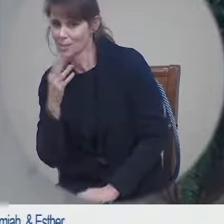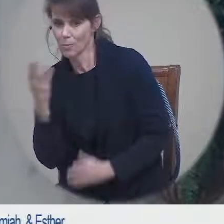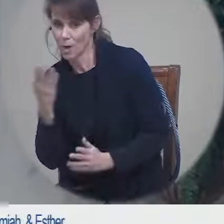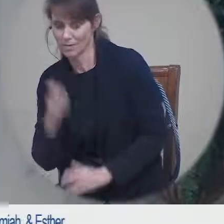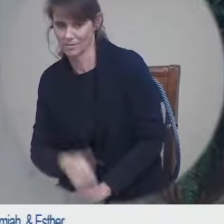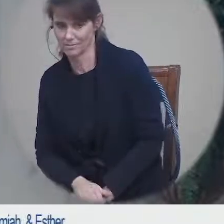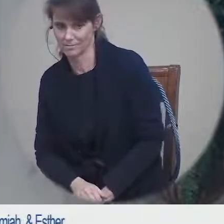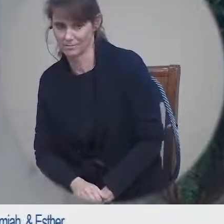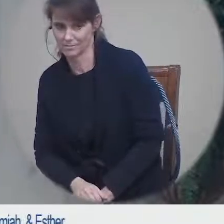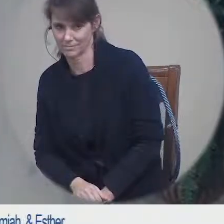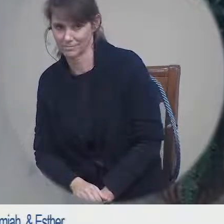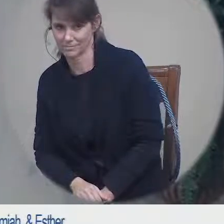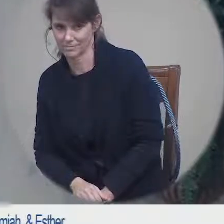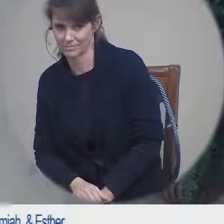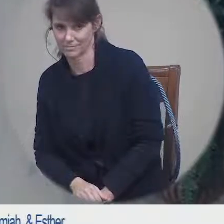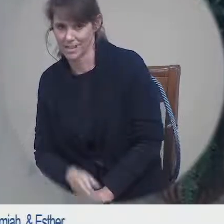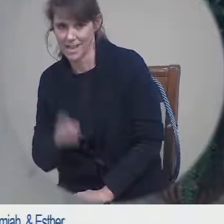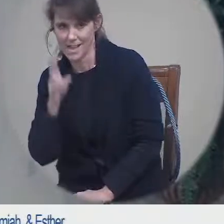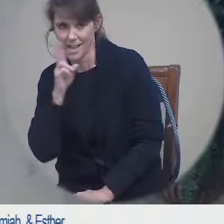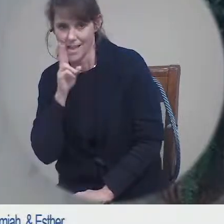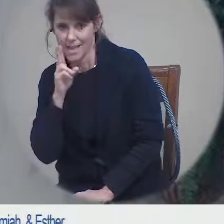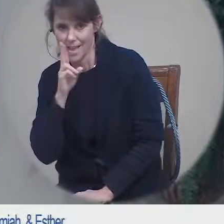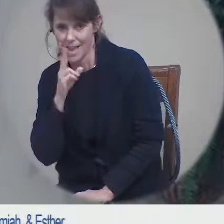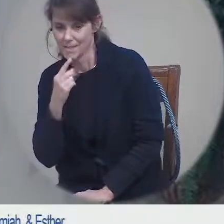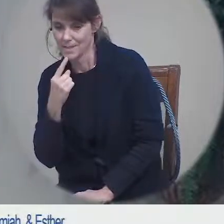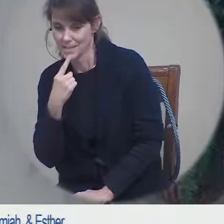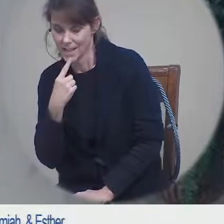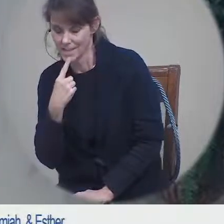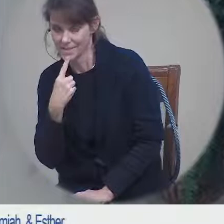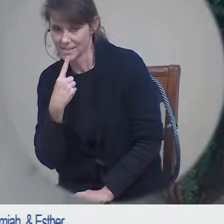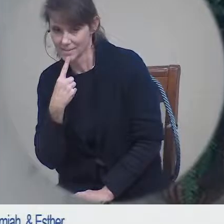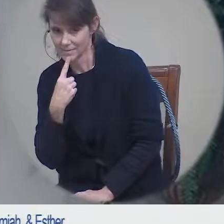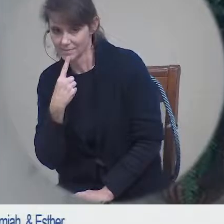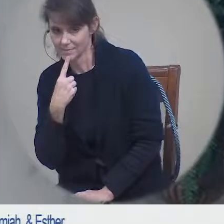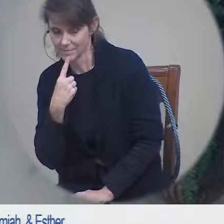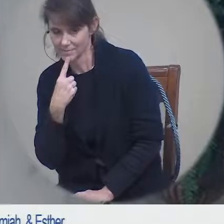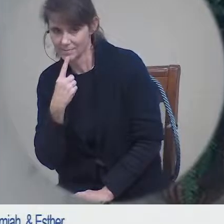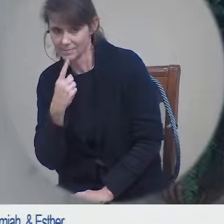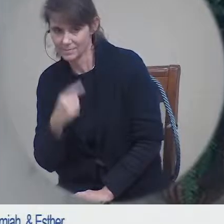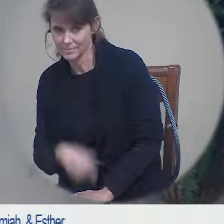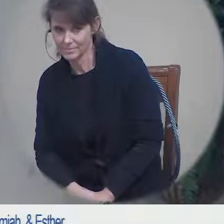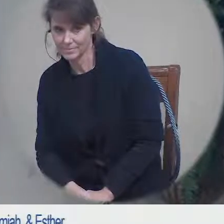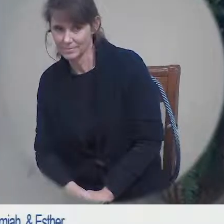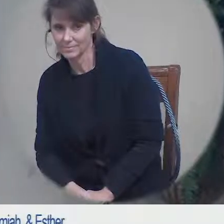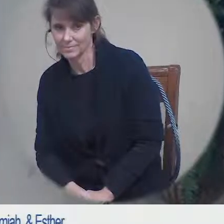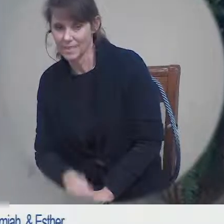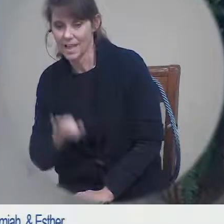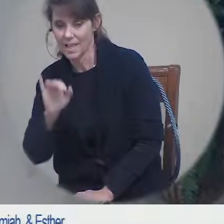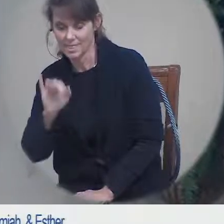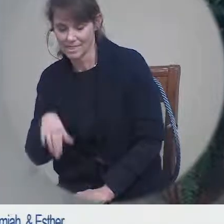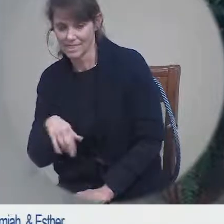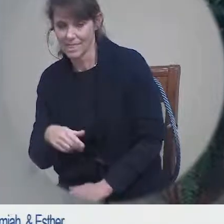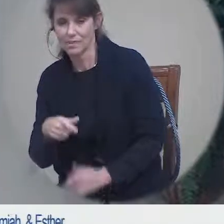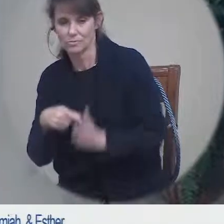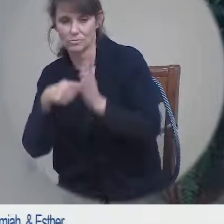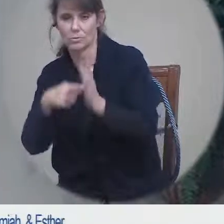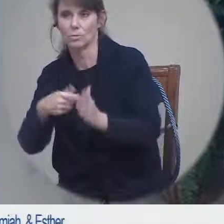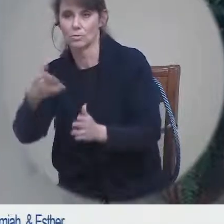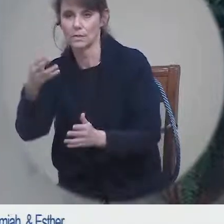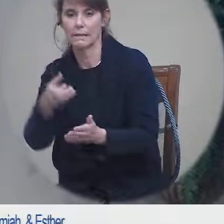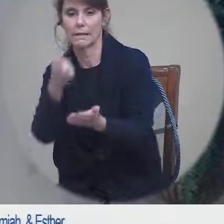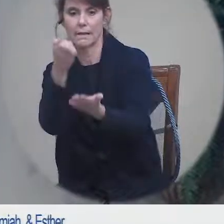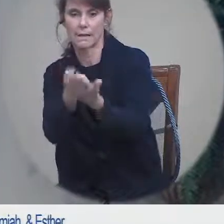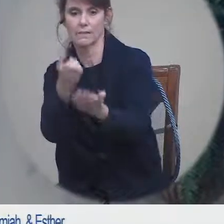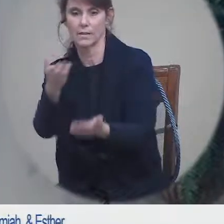know what Haman said to himself, except for the fact that he was inspired, which again is evidence of God's presence.